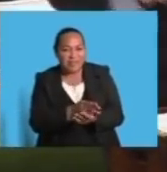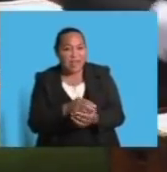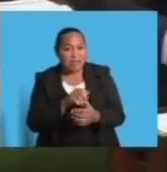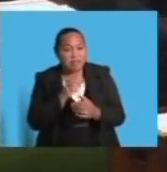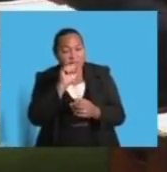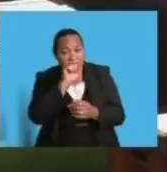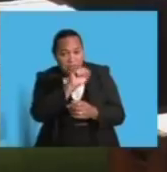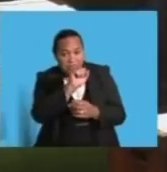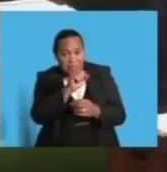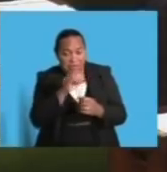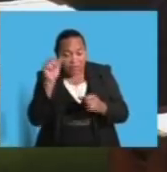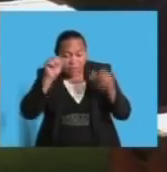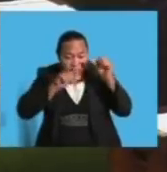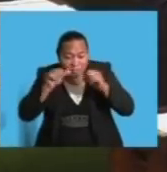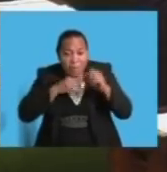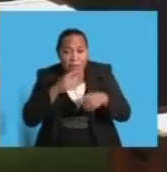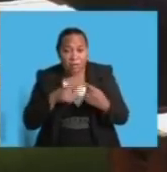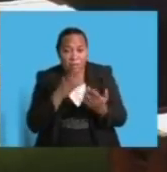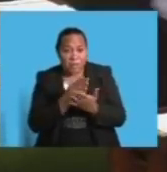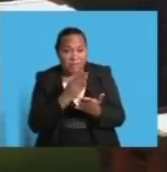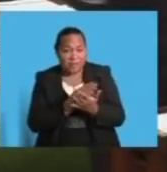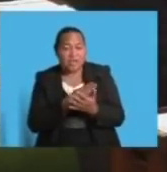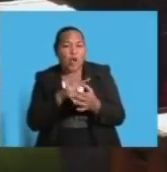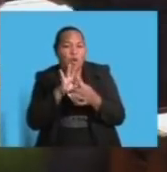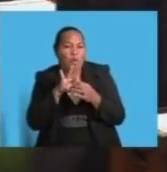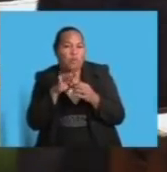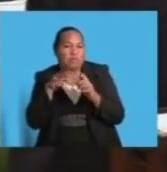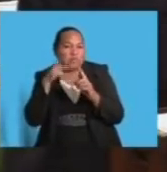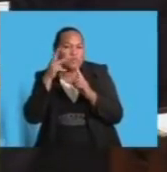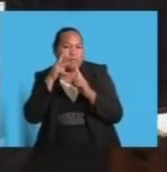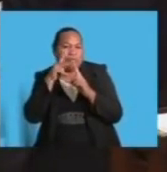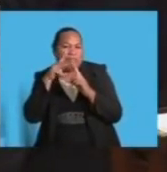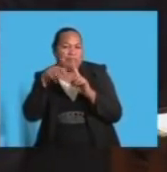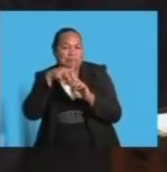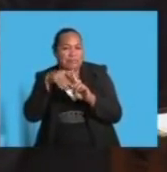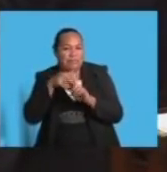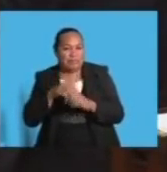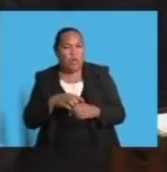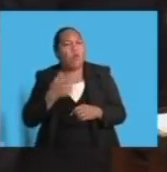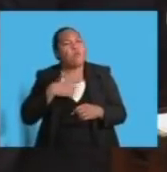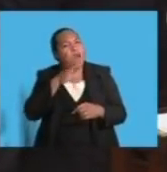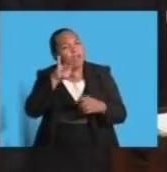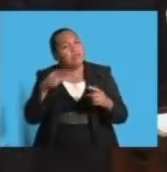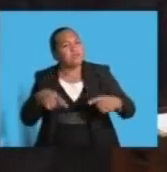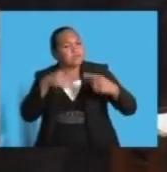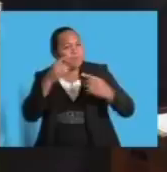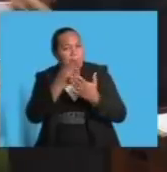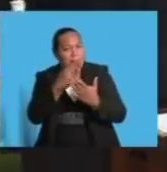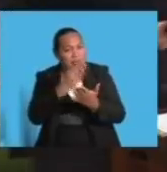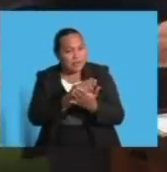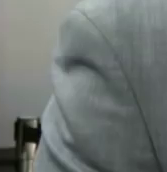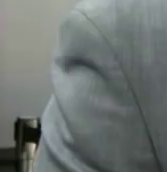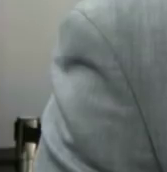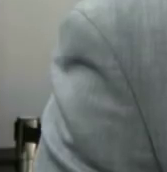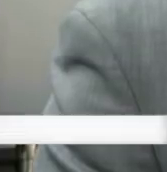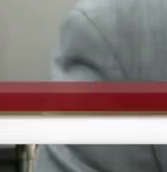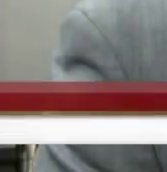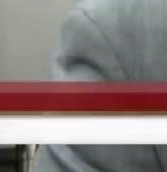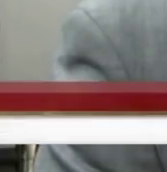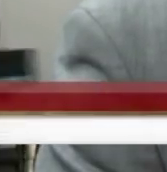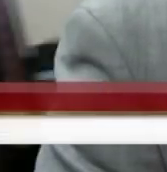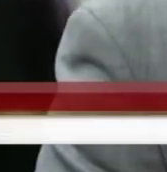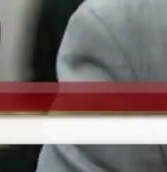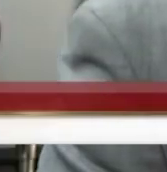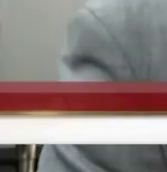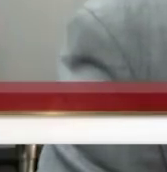political machinations and considerations. How can we object to a budget that allows increasing maternity leave? It's going very